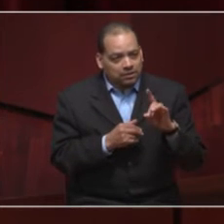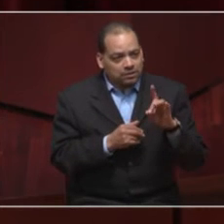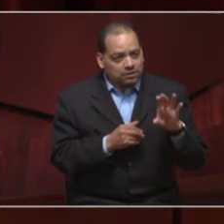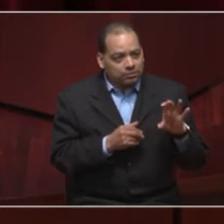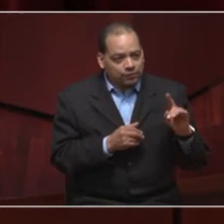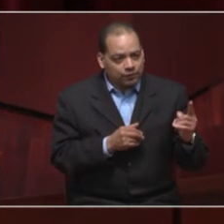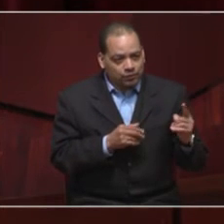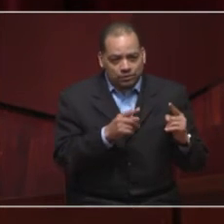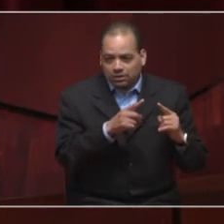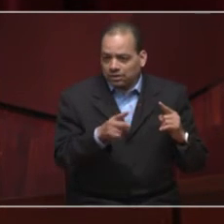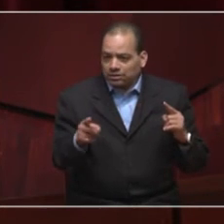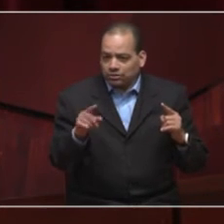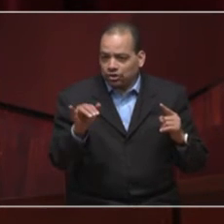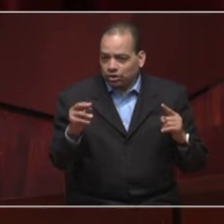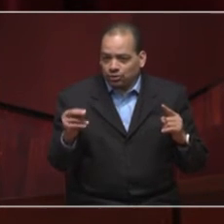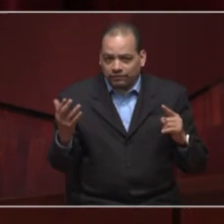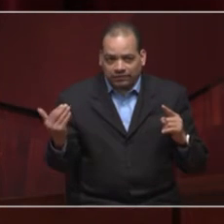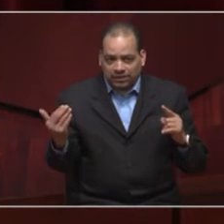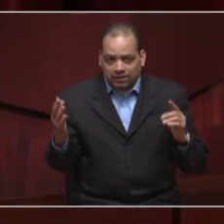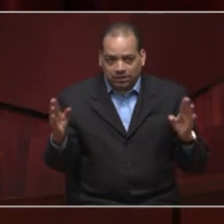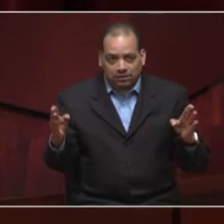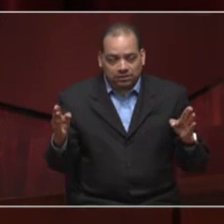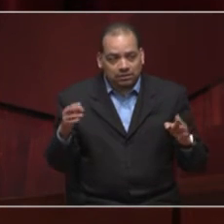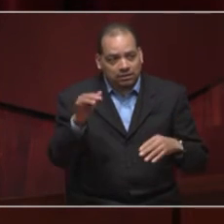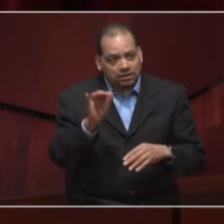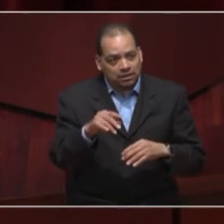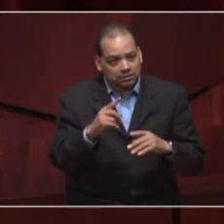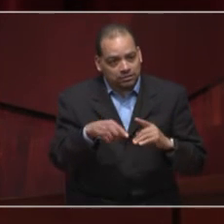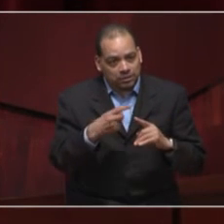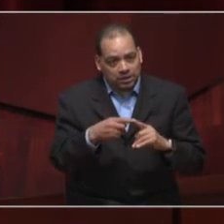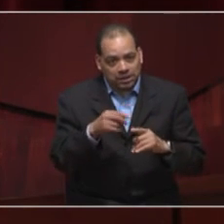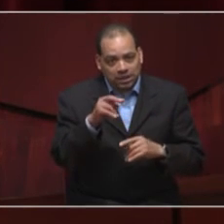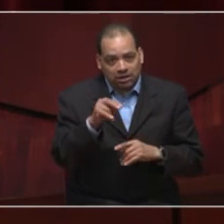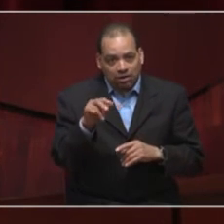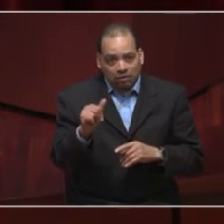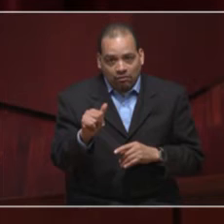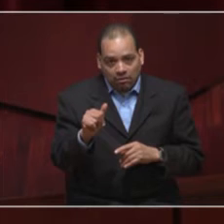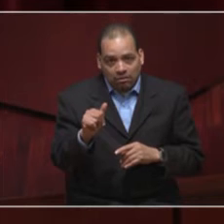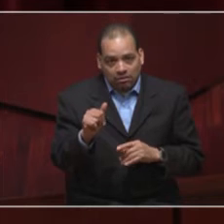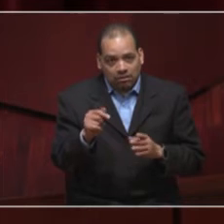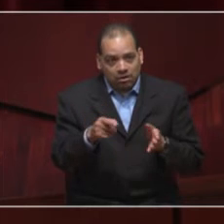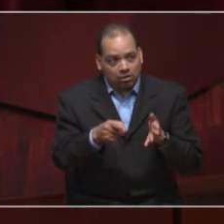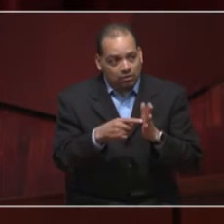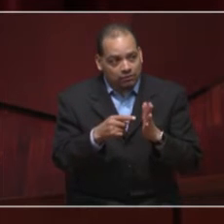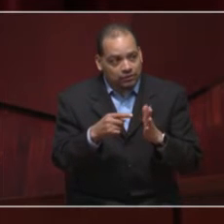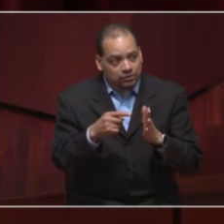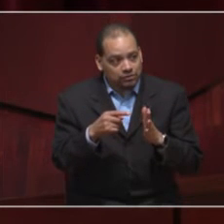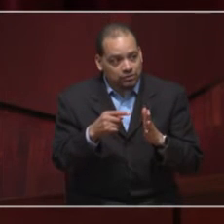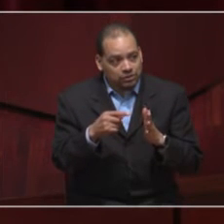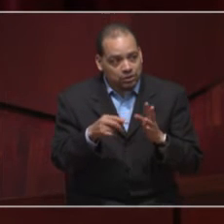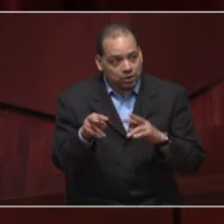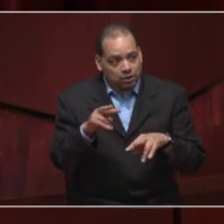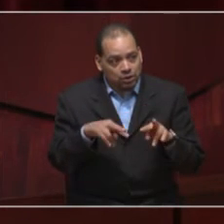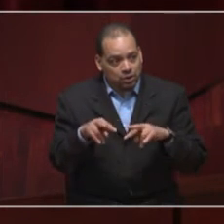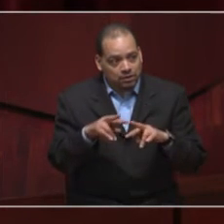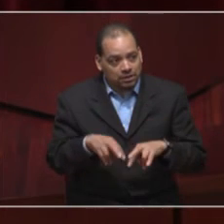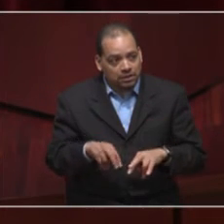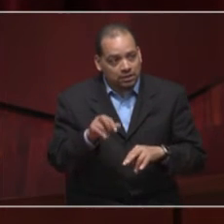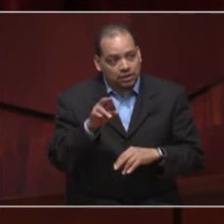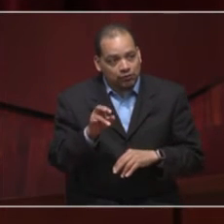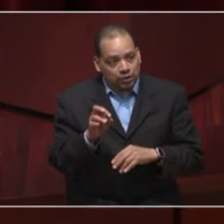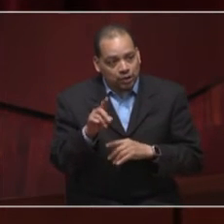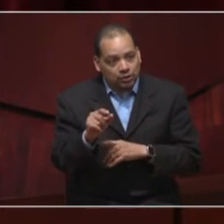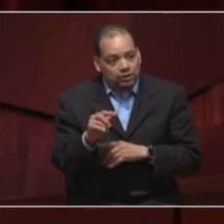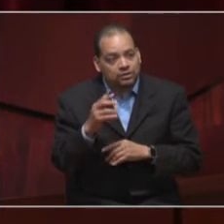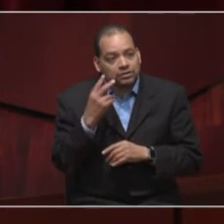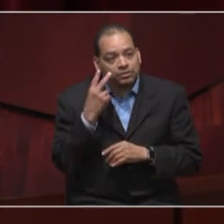January 15th, is that when the NARA accessioning archivists actually look at some of the records and just to see whether they're